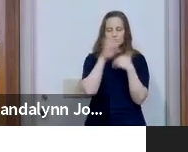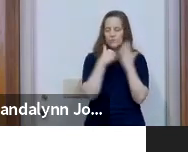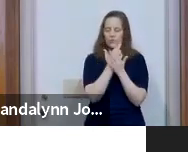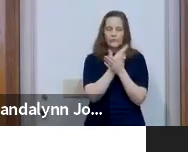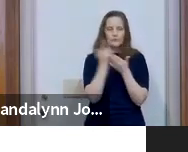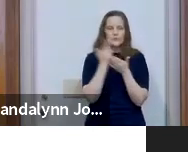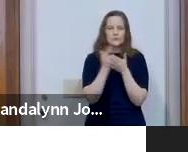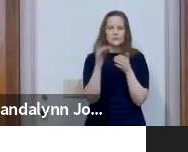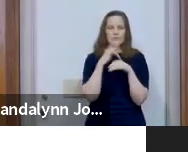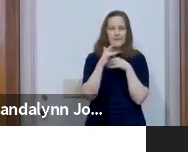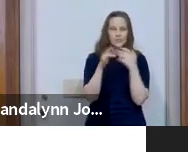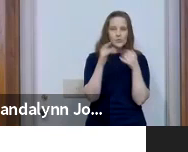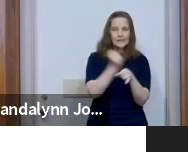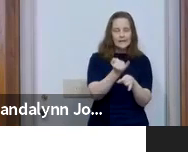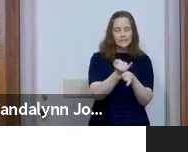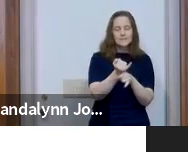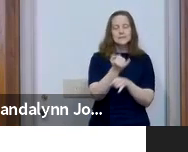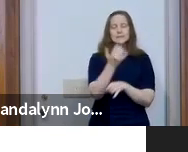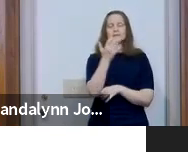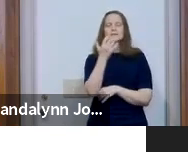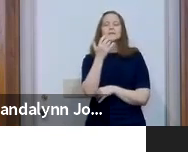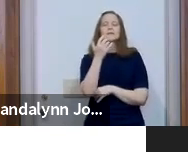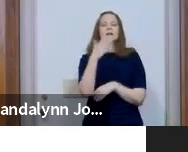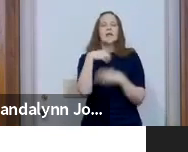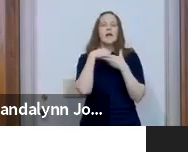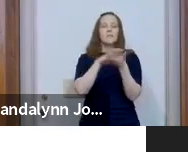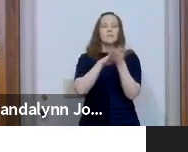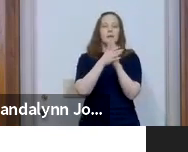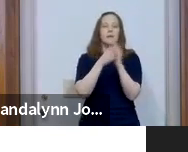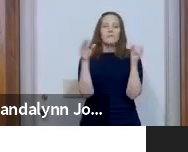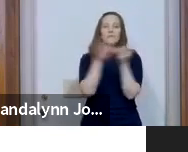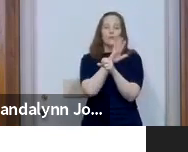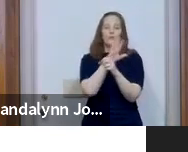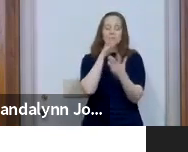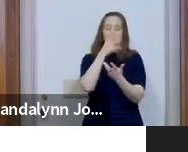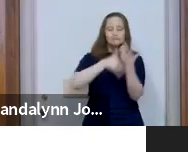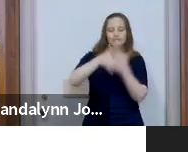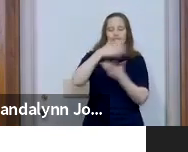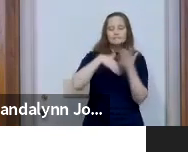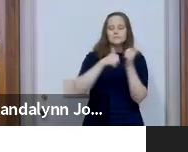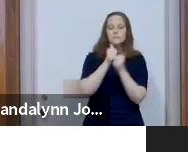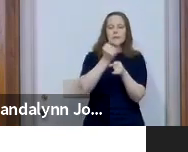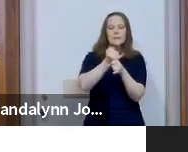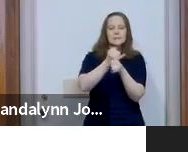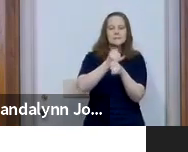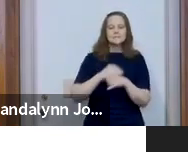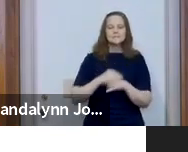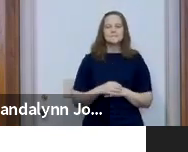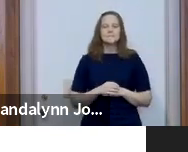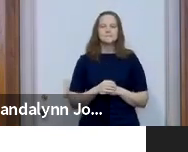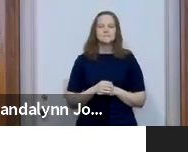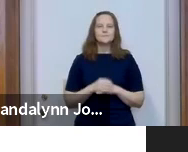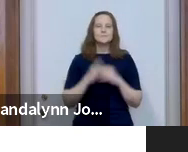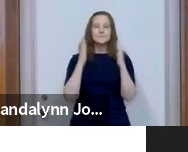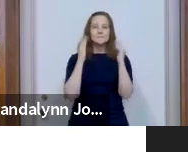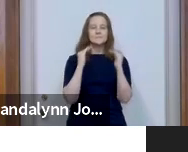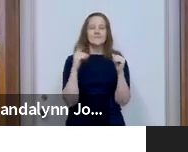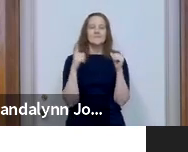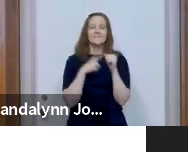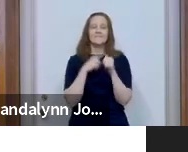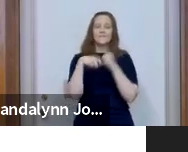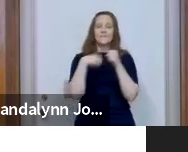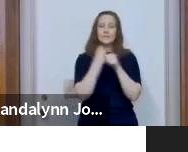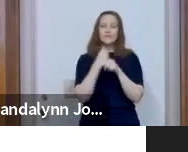resources that we have on campus and helping them become fully engaged in our campus community. Second, we have a first-year